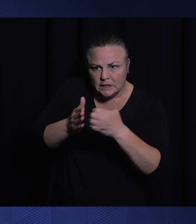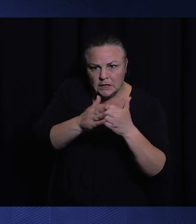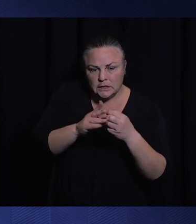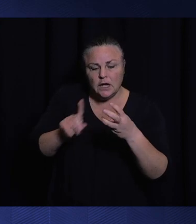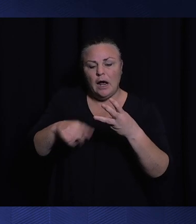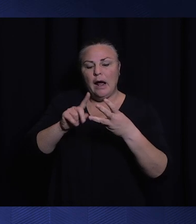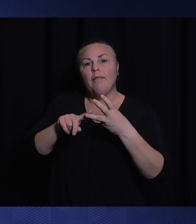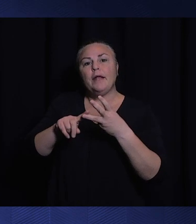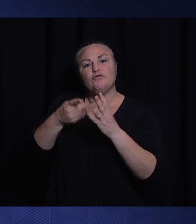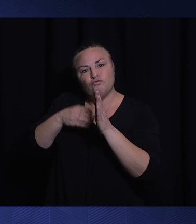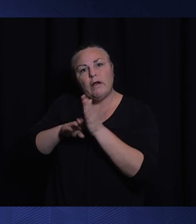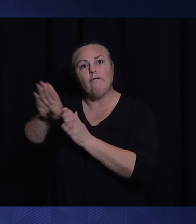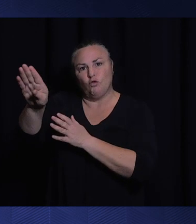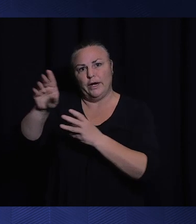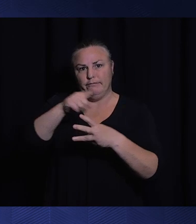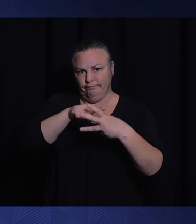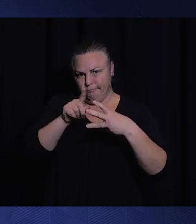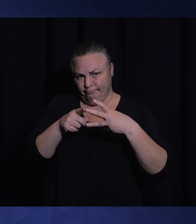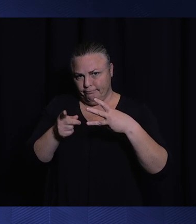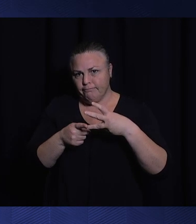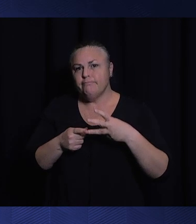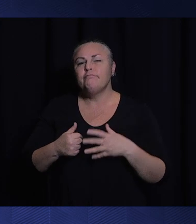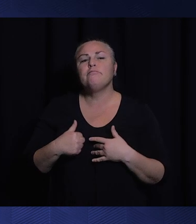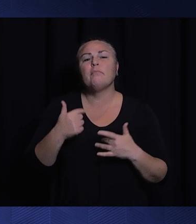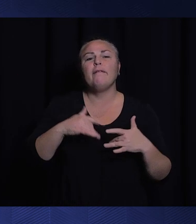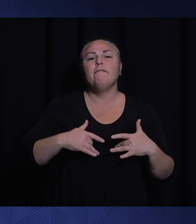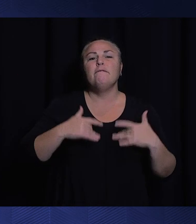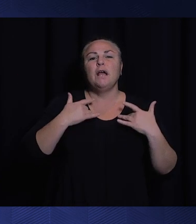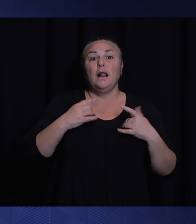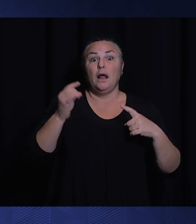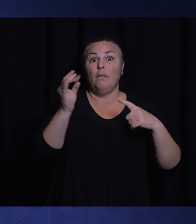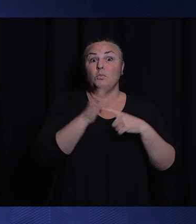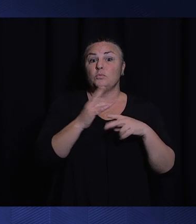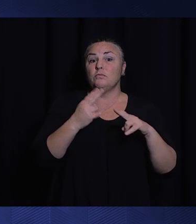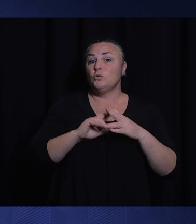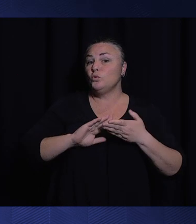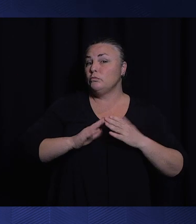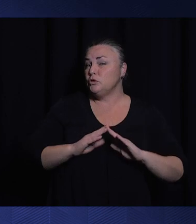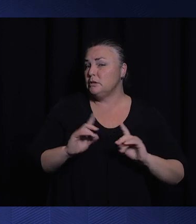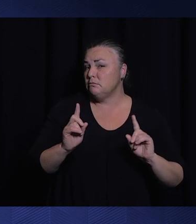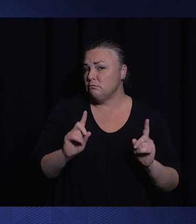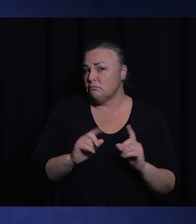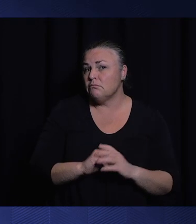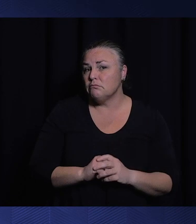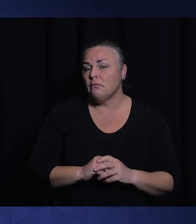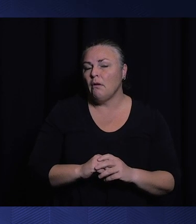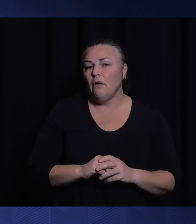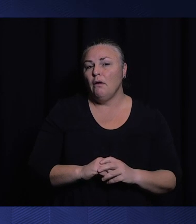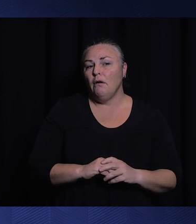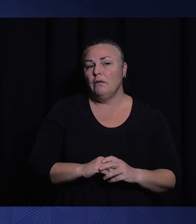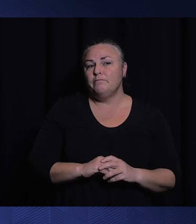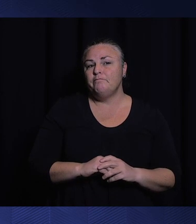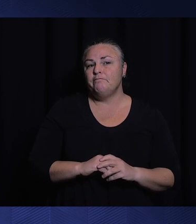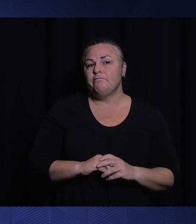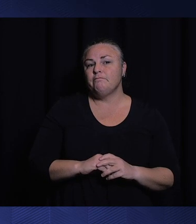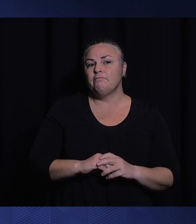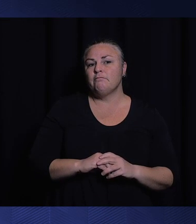security component of their disaster plan is actually connected to mangroves, their fisheries, and all of that.